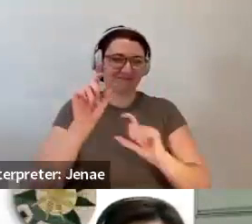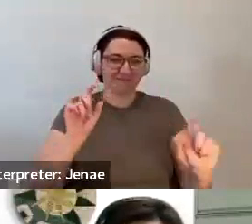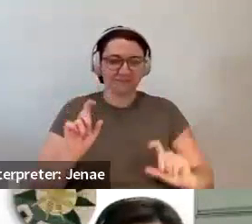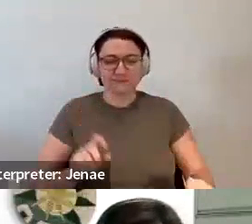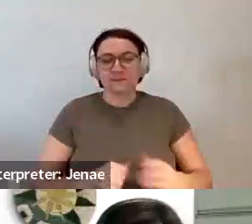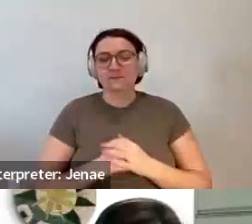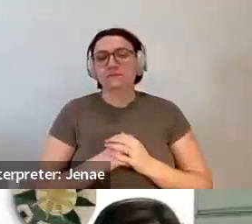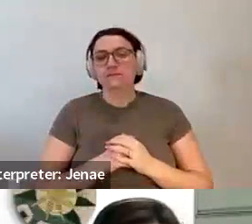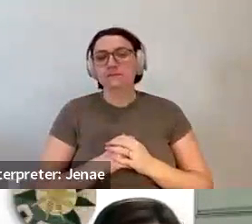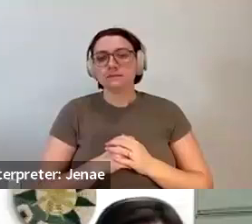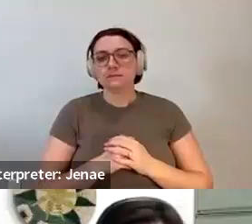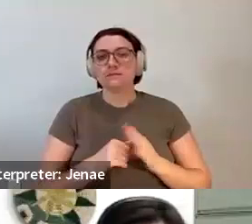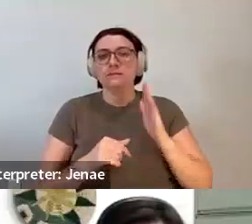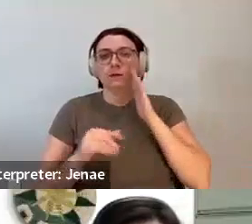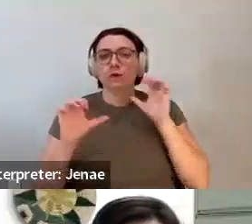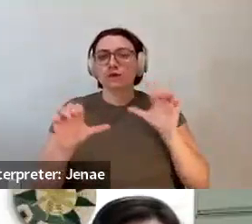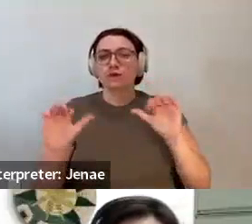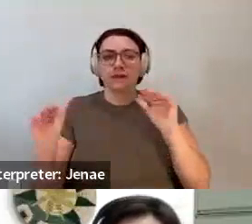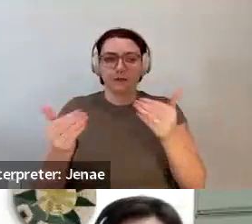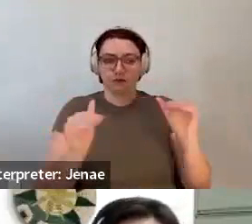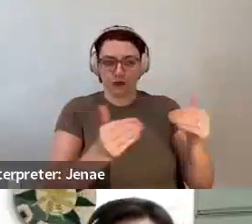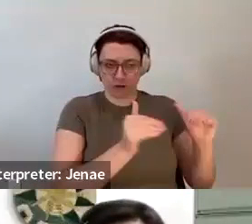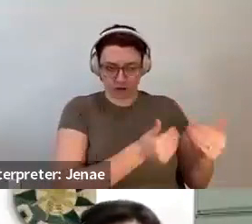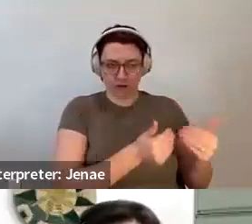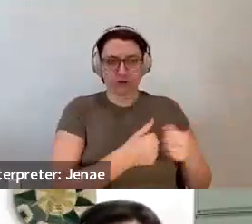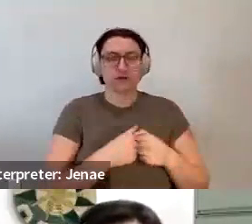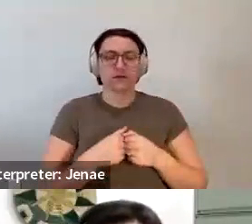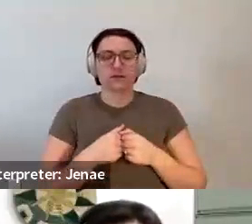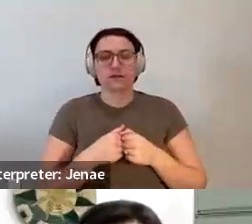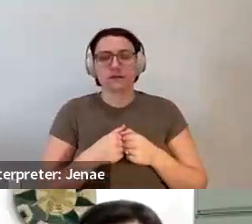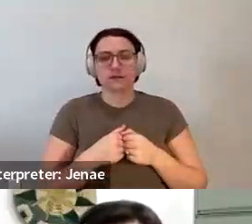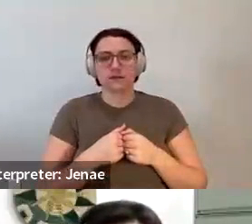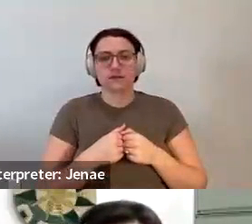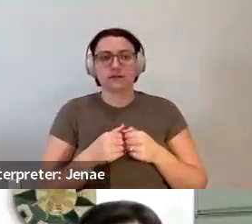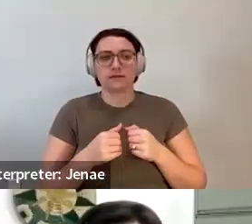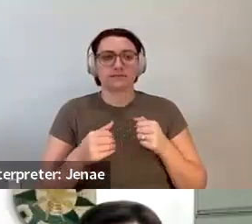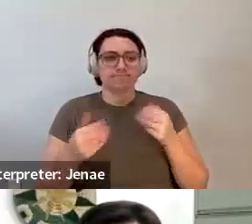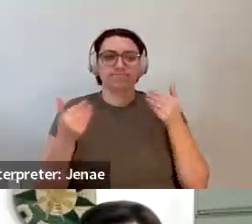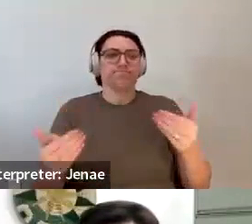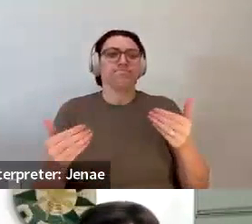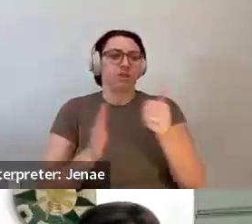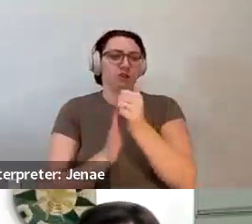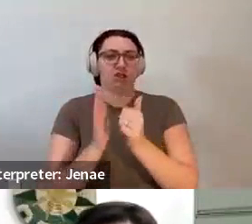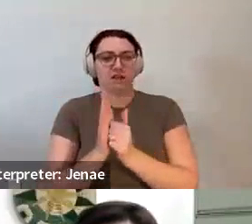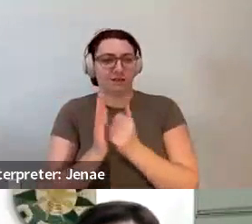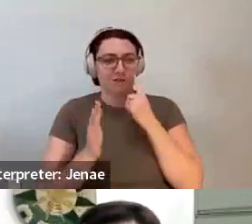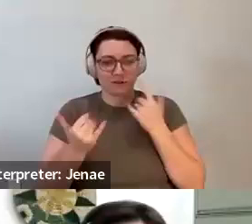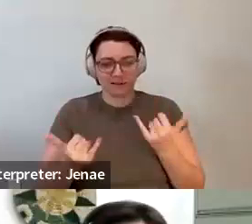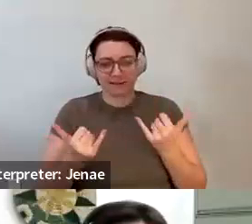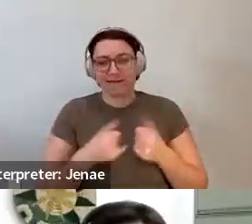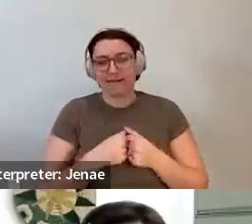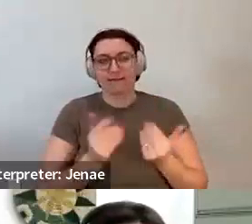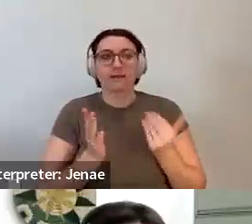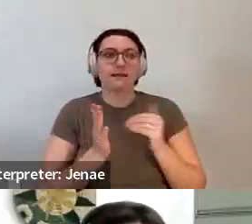And we will do our introductions and get into our agenda for the day. So, again,